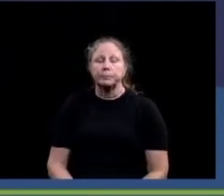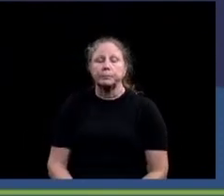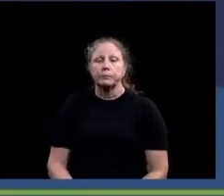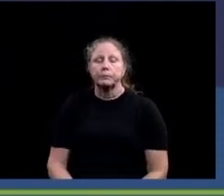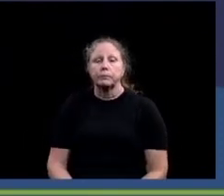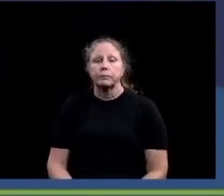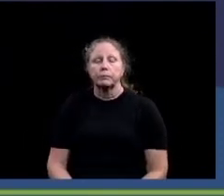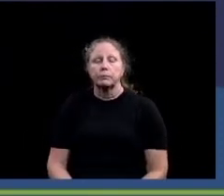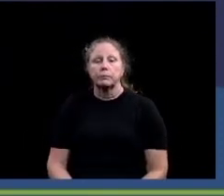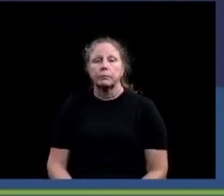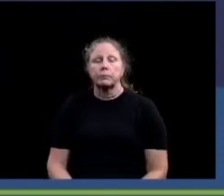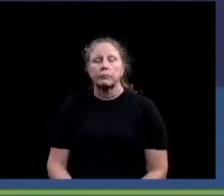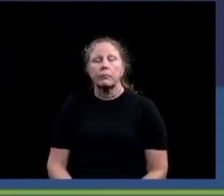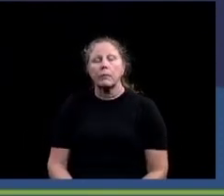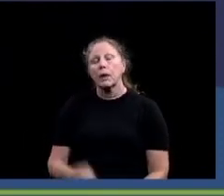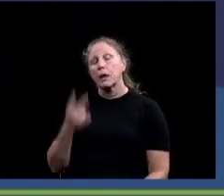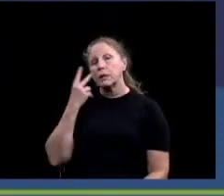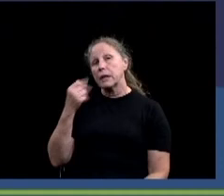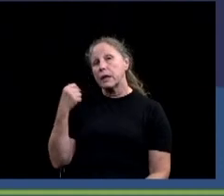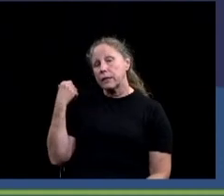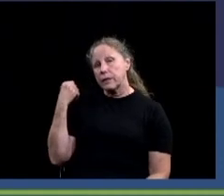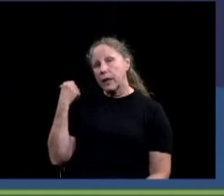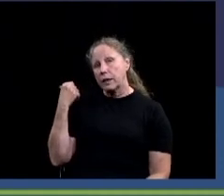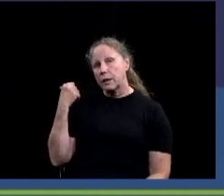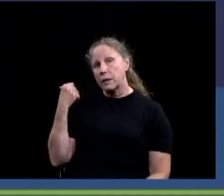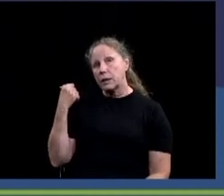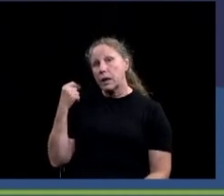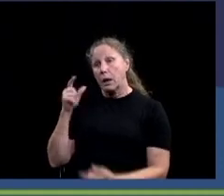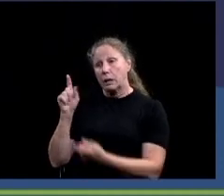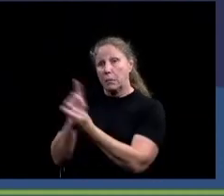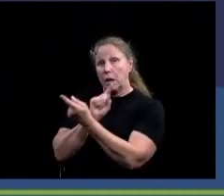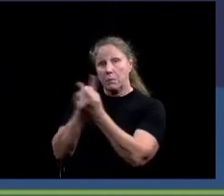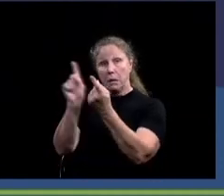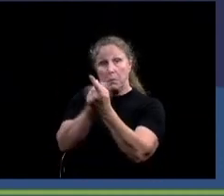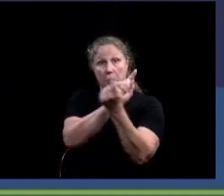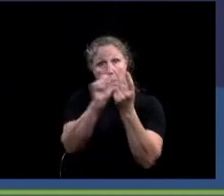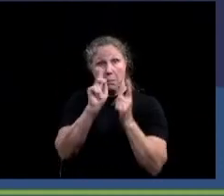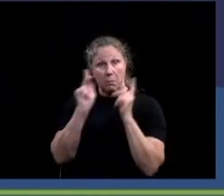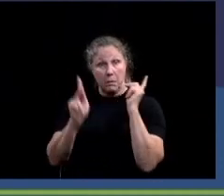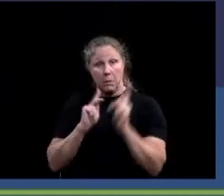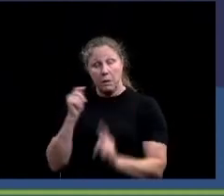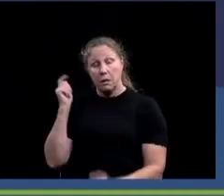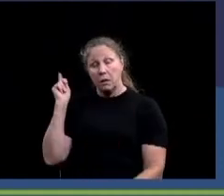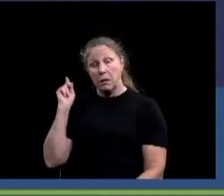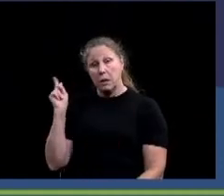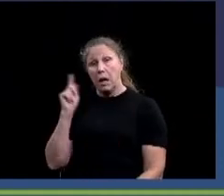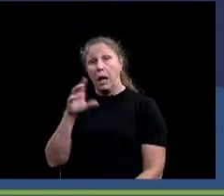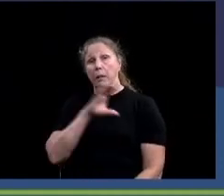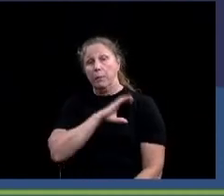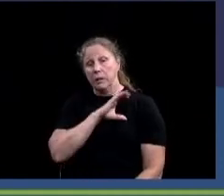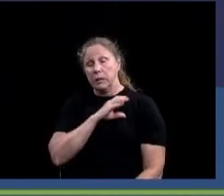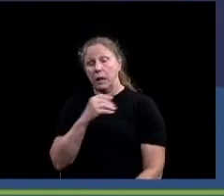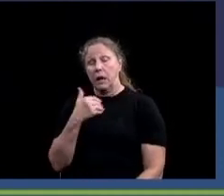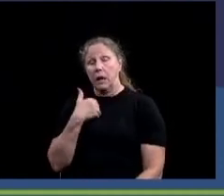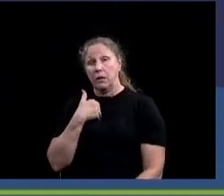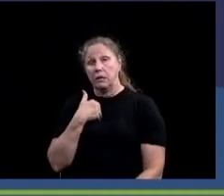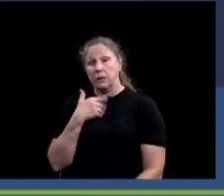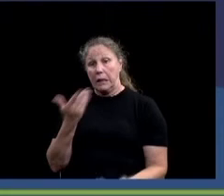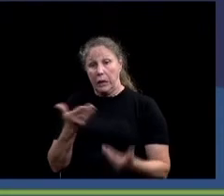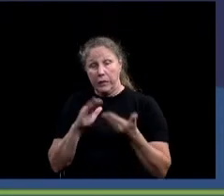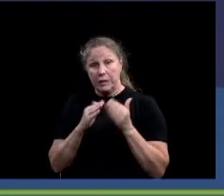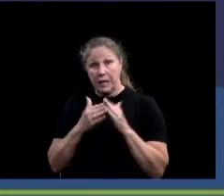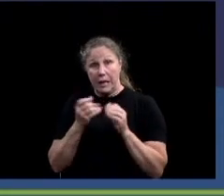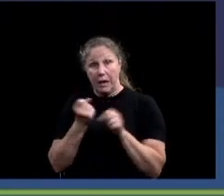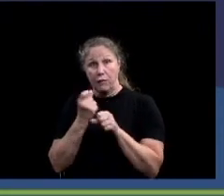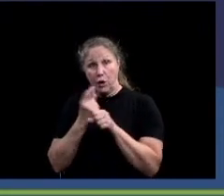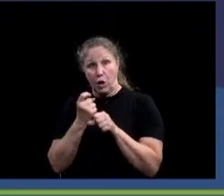number of interactions that the police department has in the city each year that the use of force is